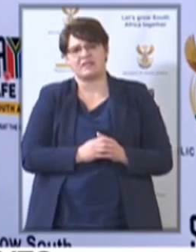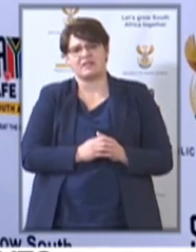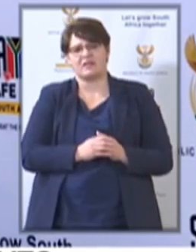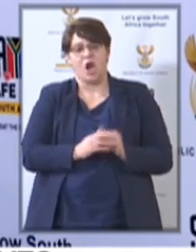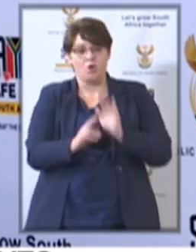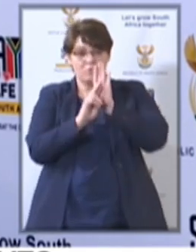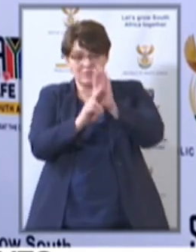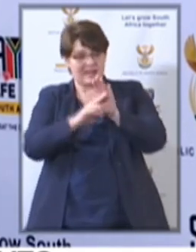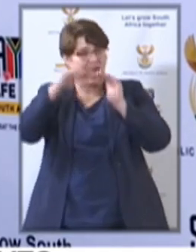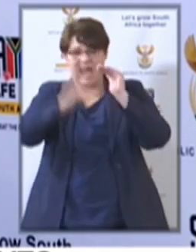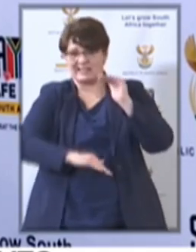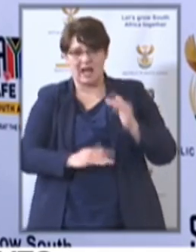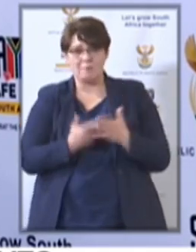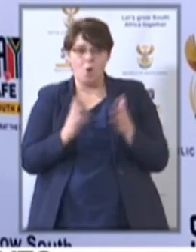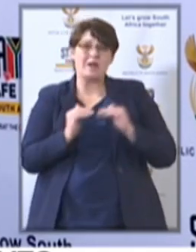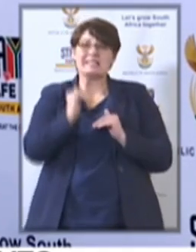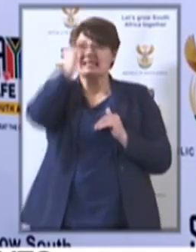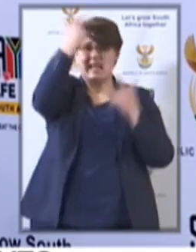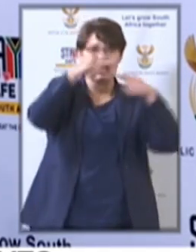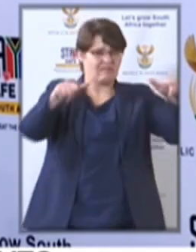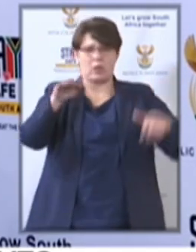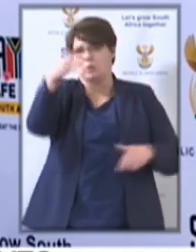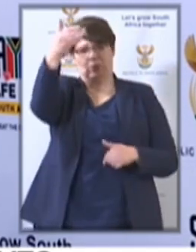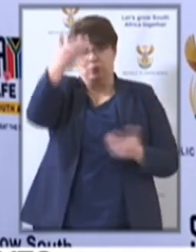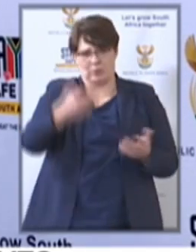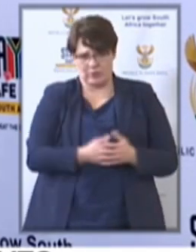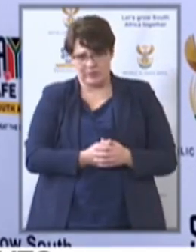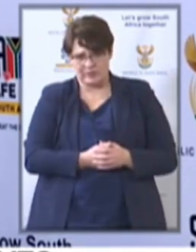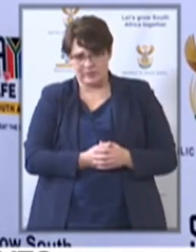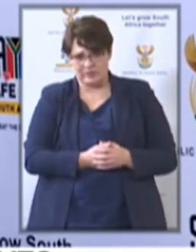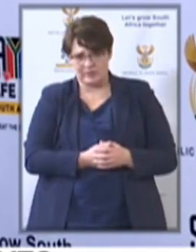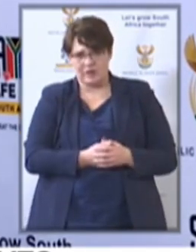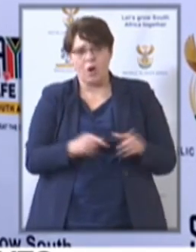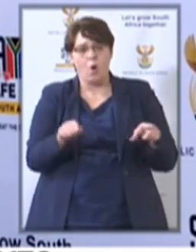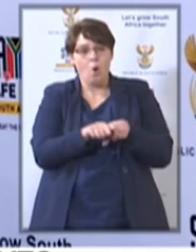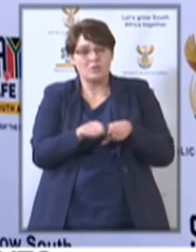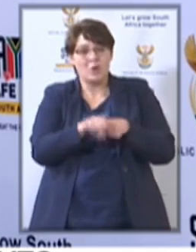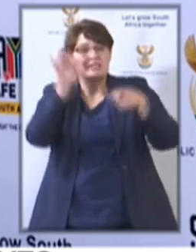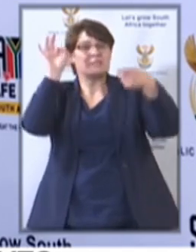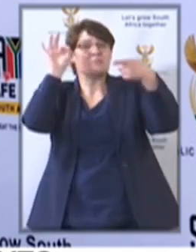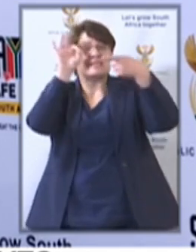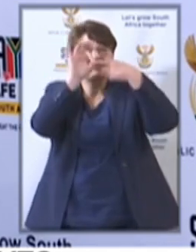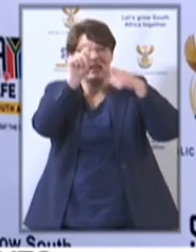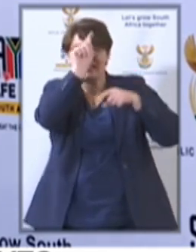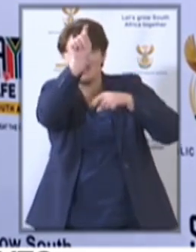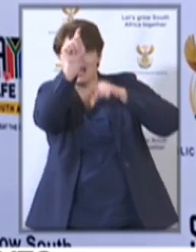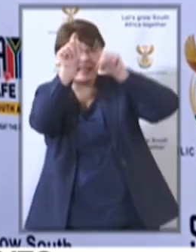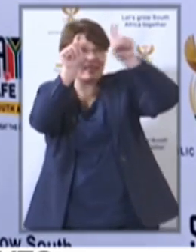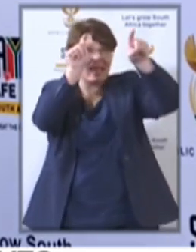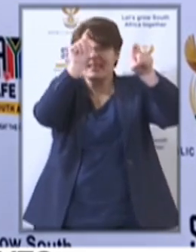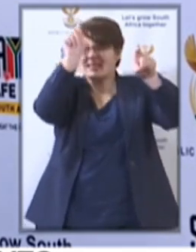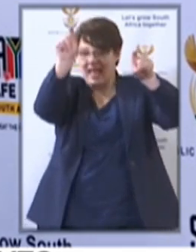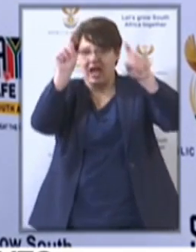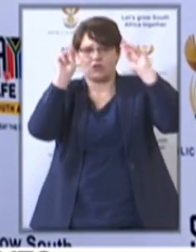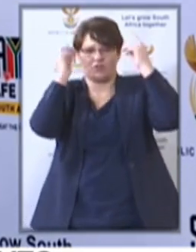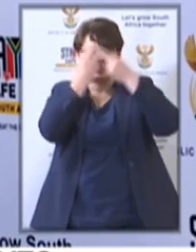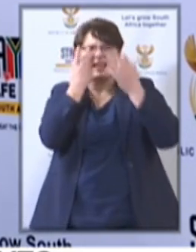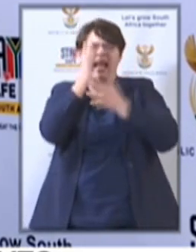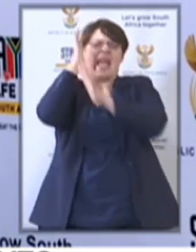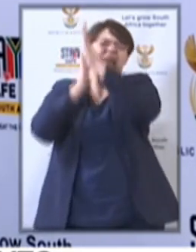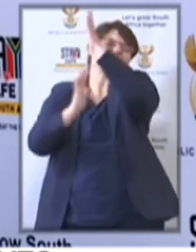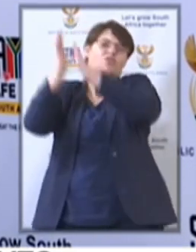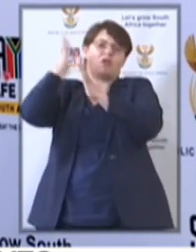underrepresentation is more pronounced at senior levels and is more pronounced at specific universities, typically the